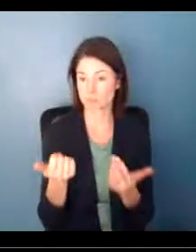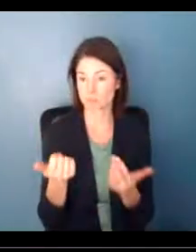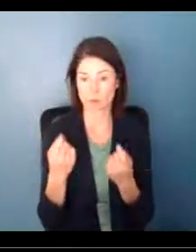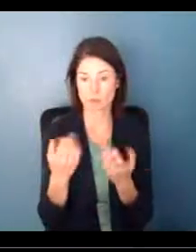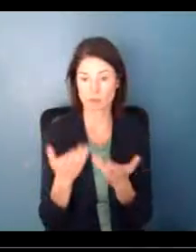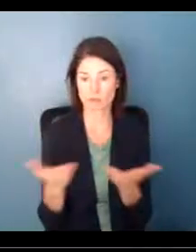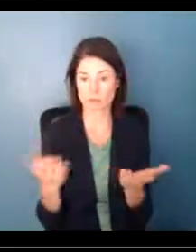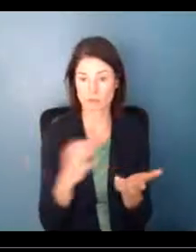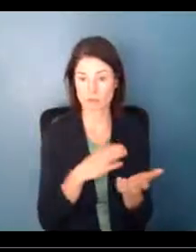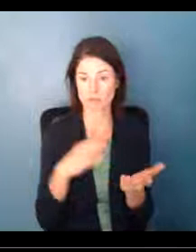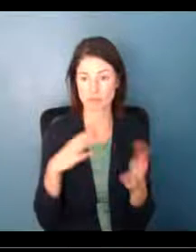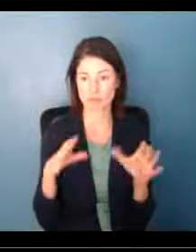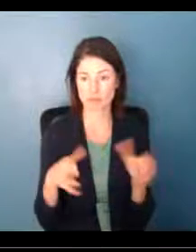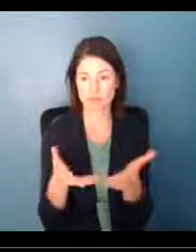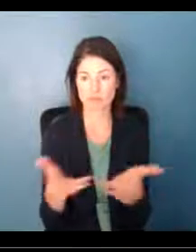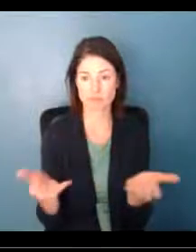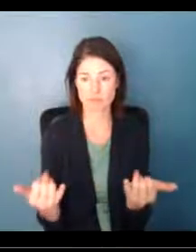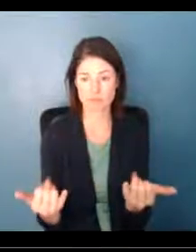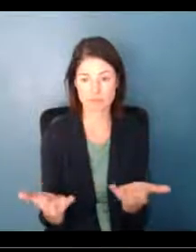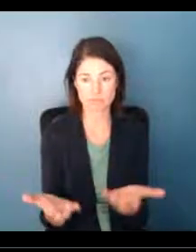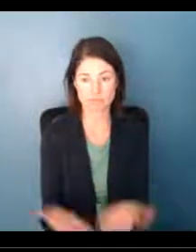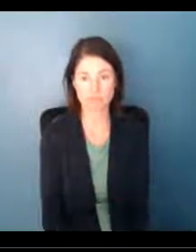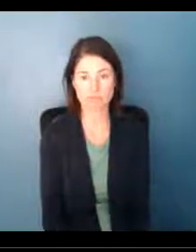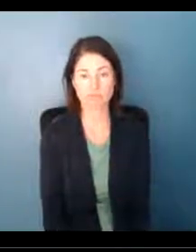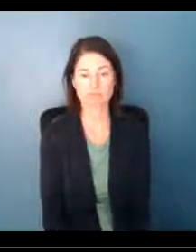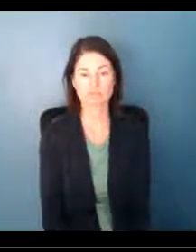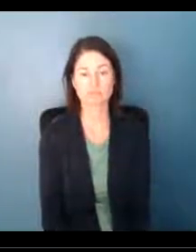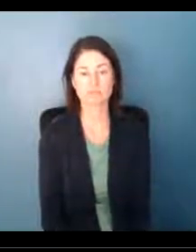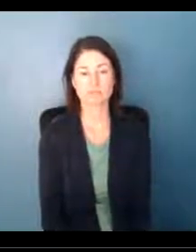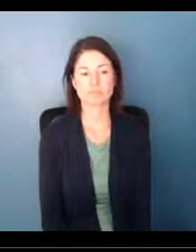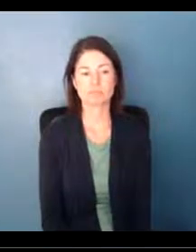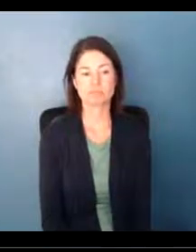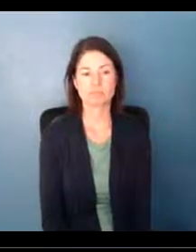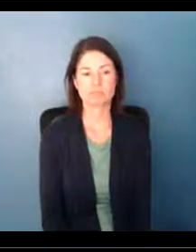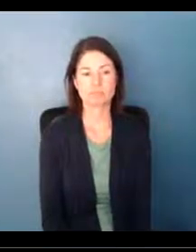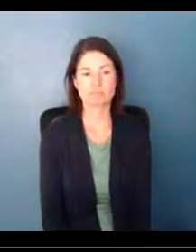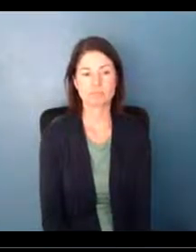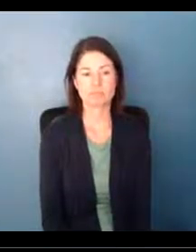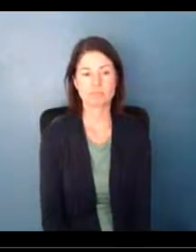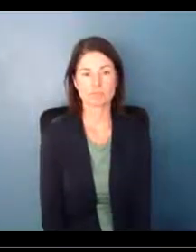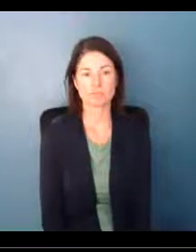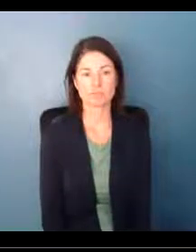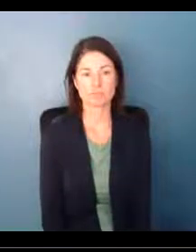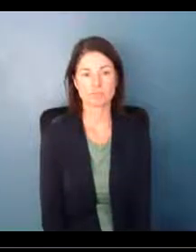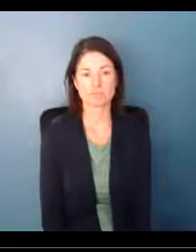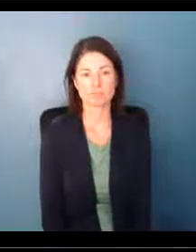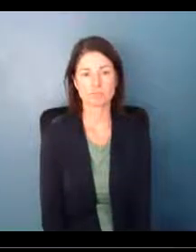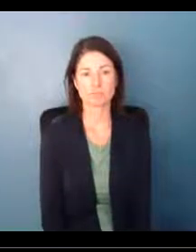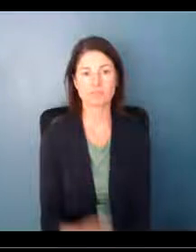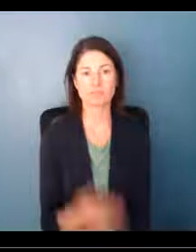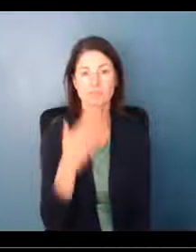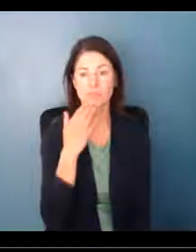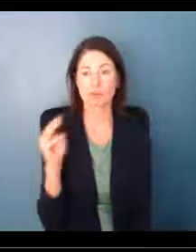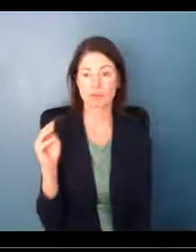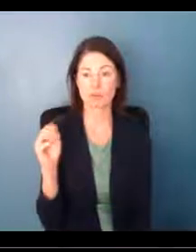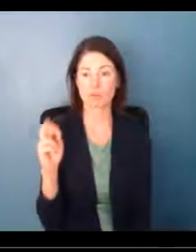the commissioners may have. Thank you, Marlon. I was happy to see this section on there